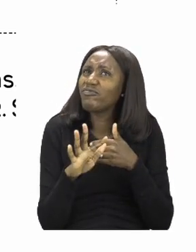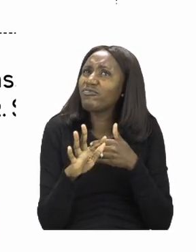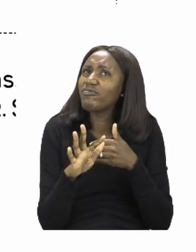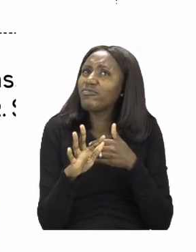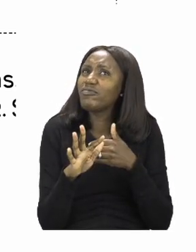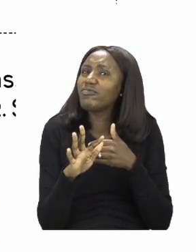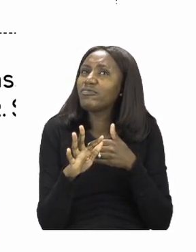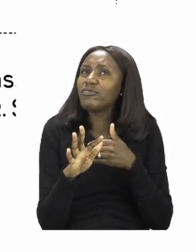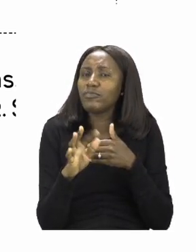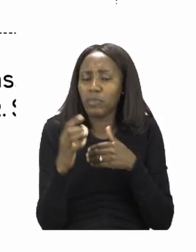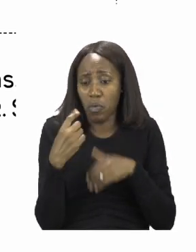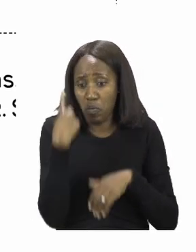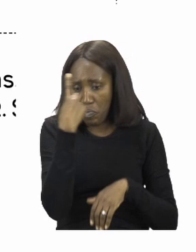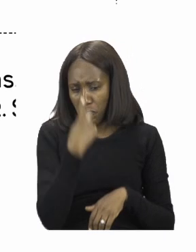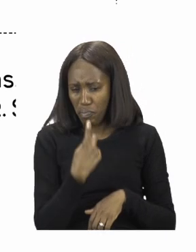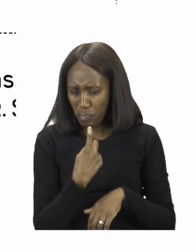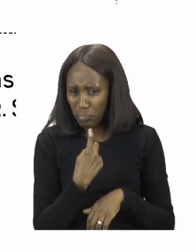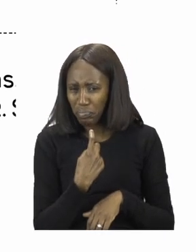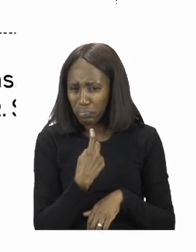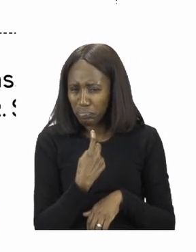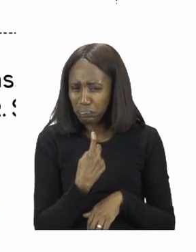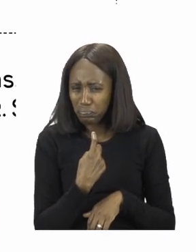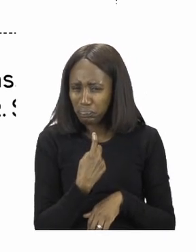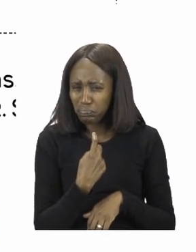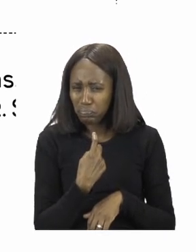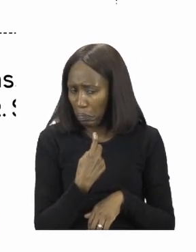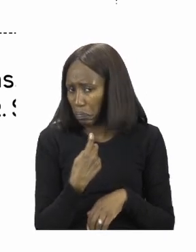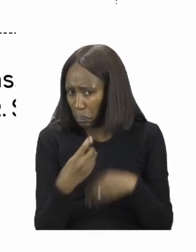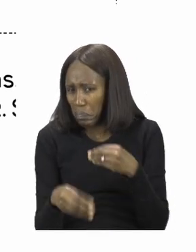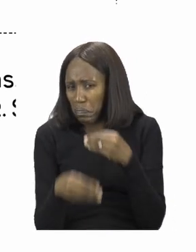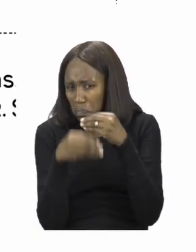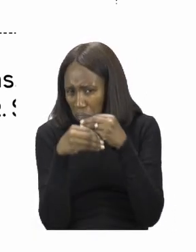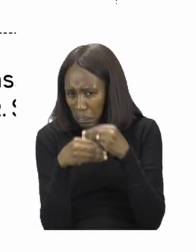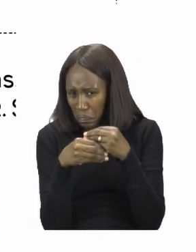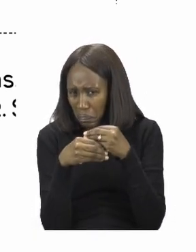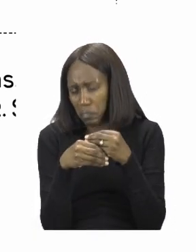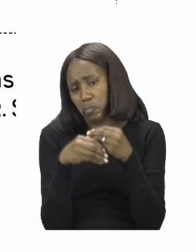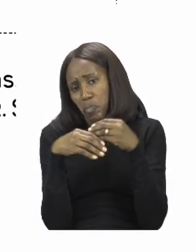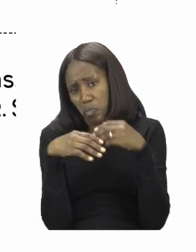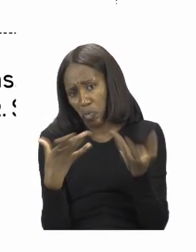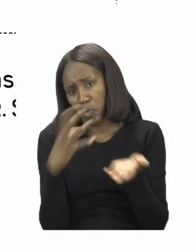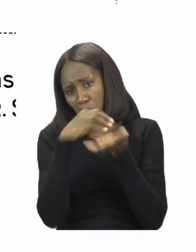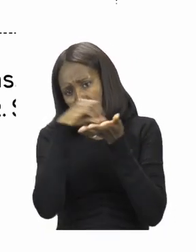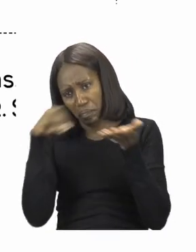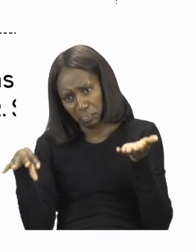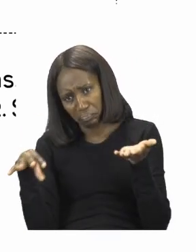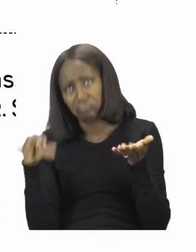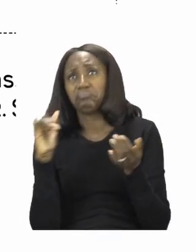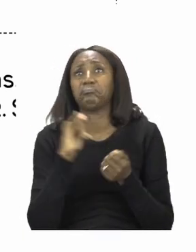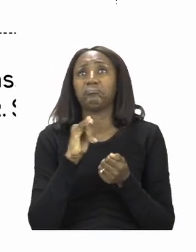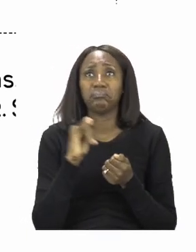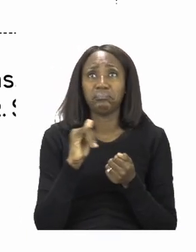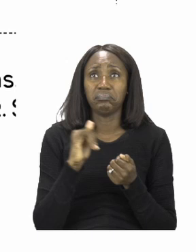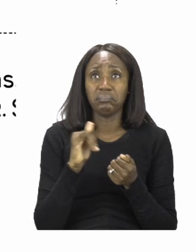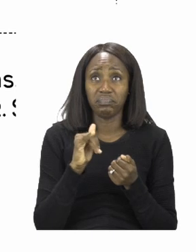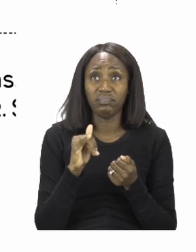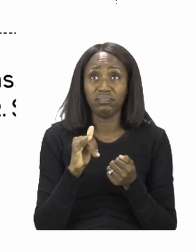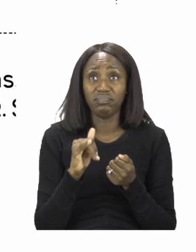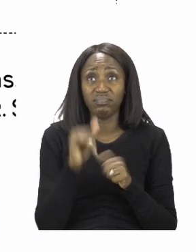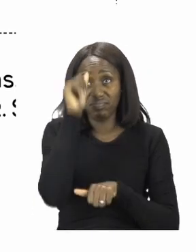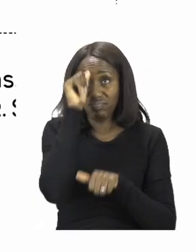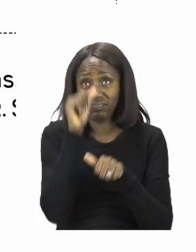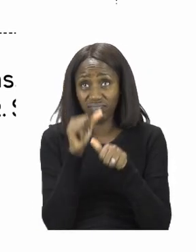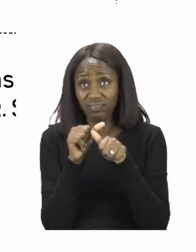to ask ourselves, are we adding? Are we subtracting? Remember, subtracting